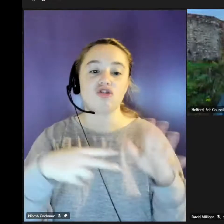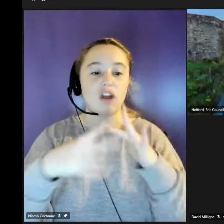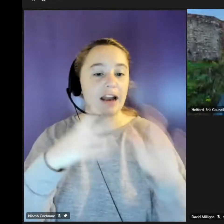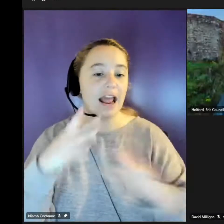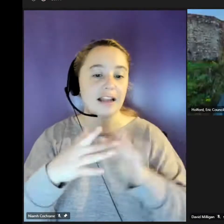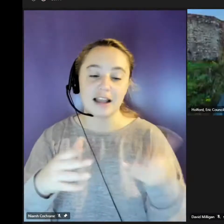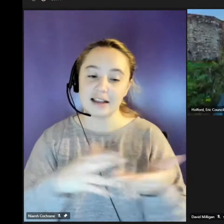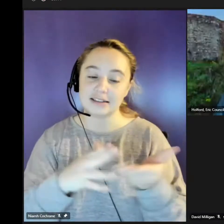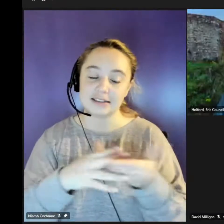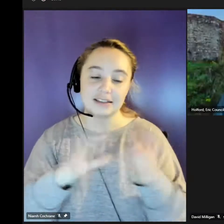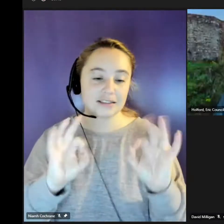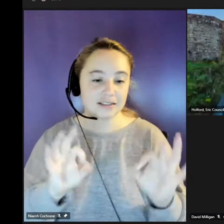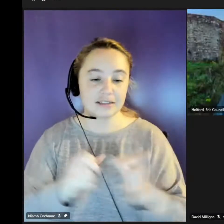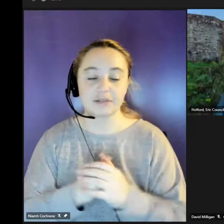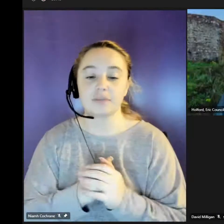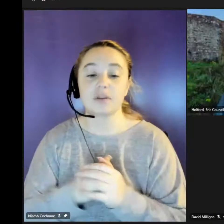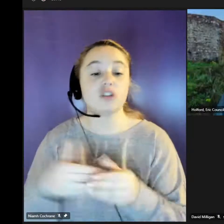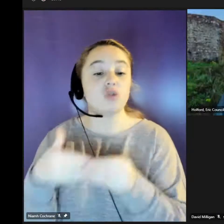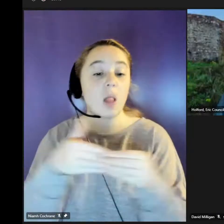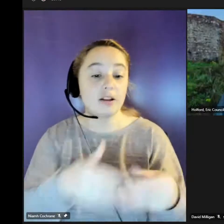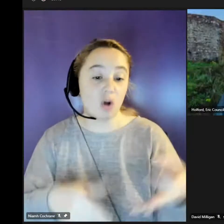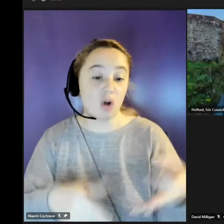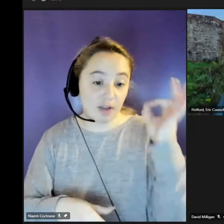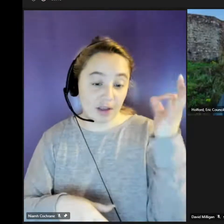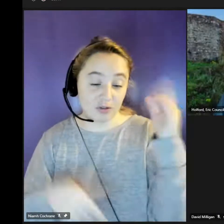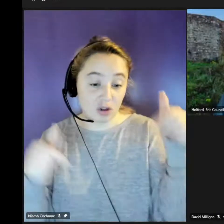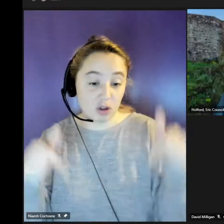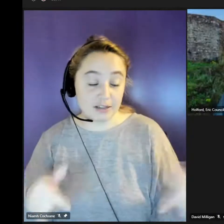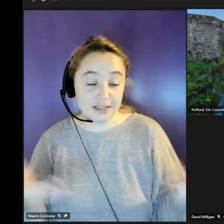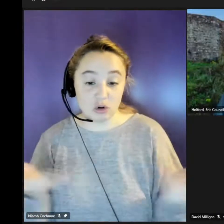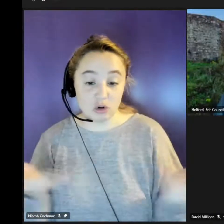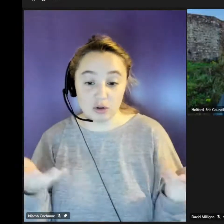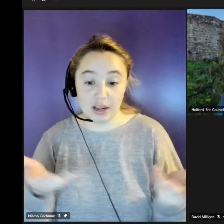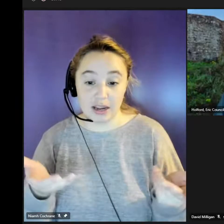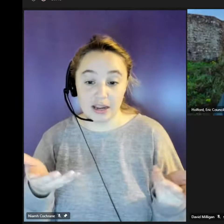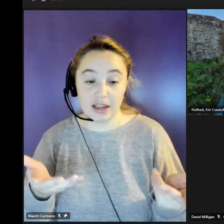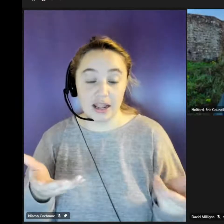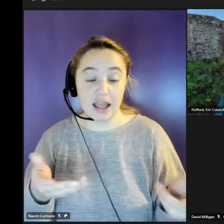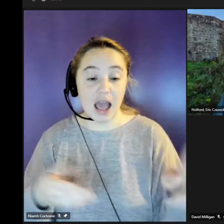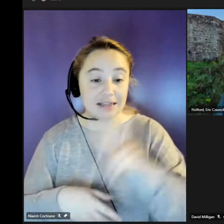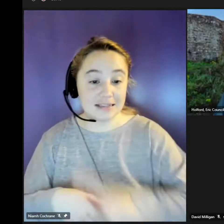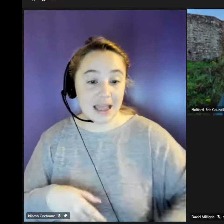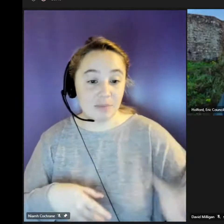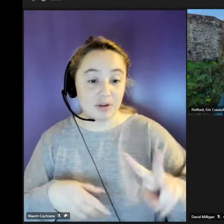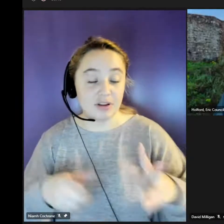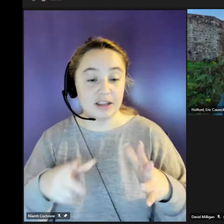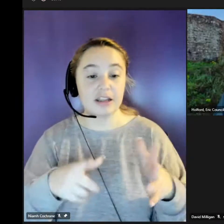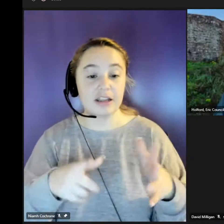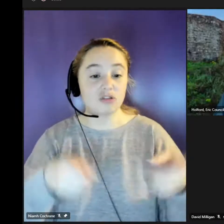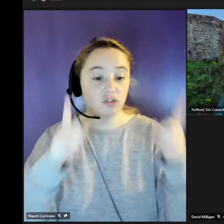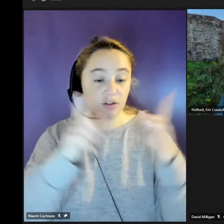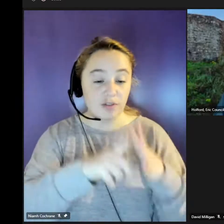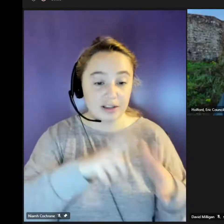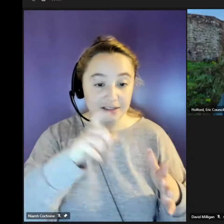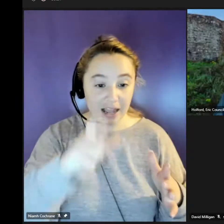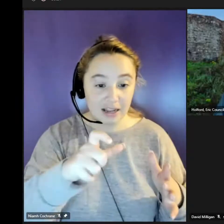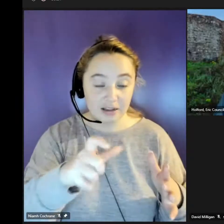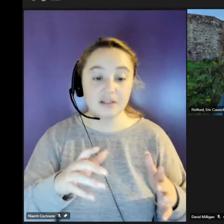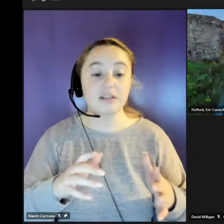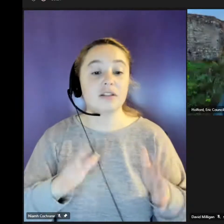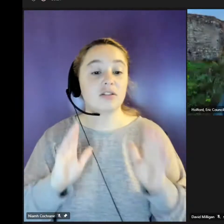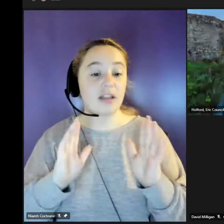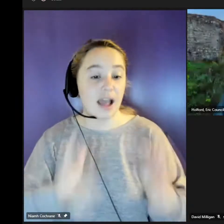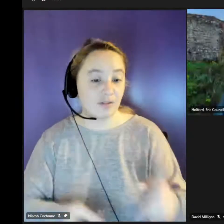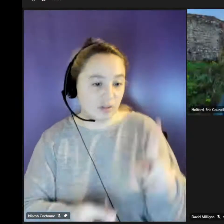Now, if I take the Leader of the Council is present here today, and the Deputy Chief Executive, because they've got to hear your considerations